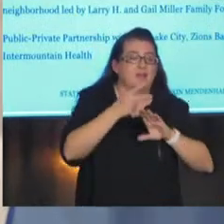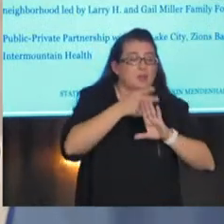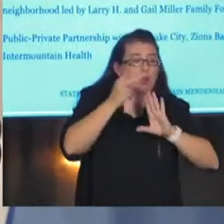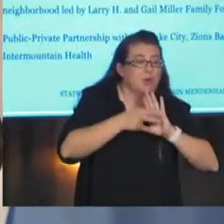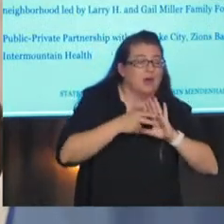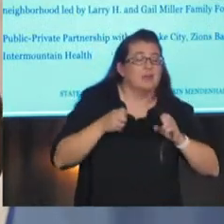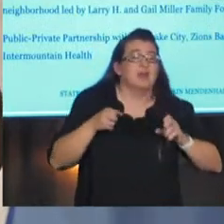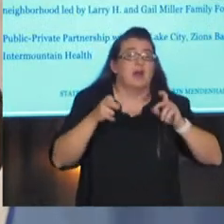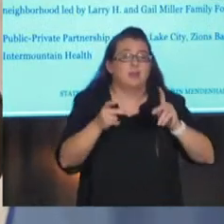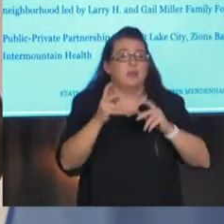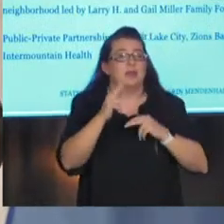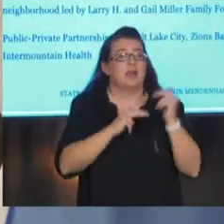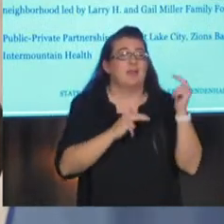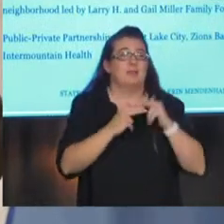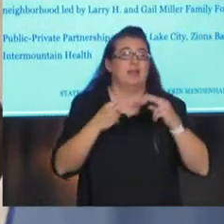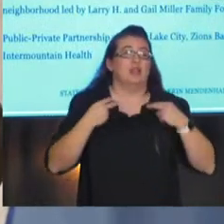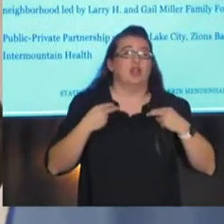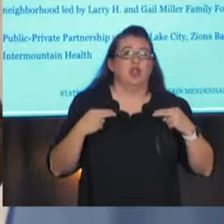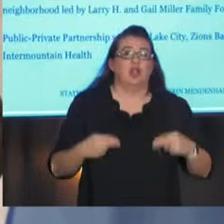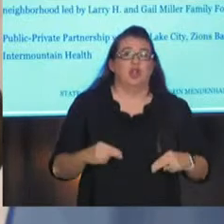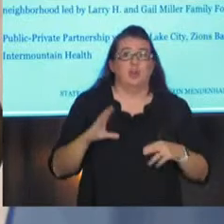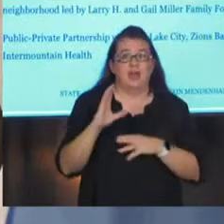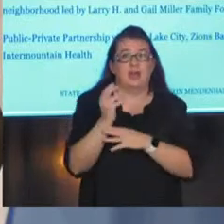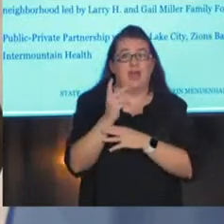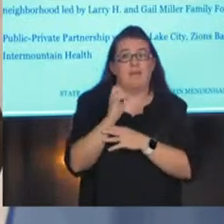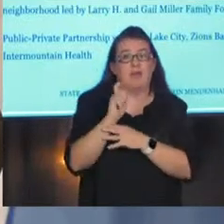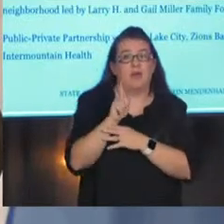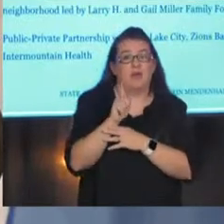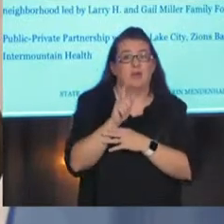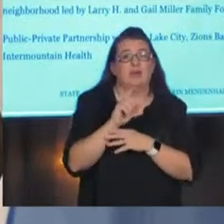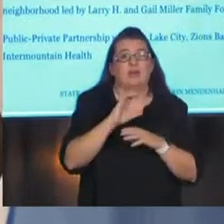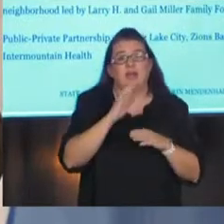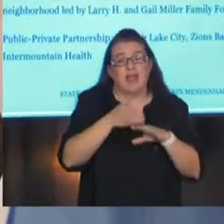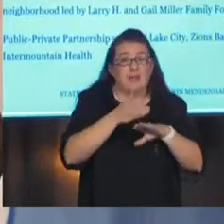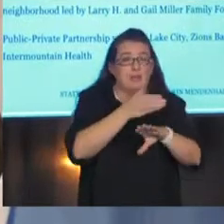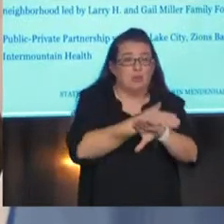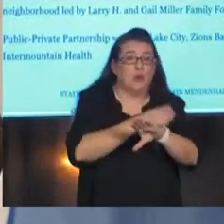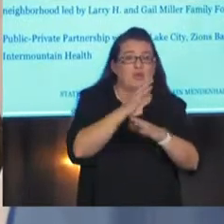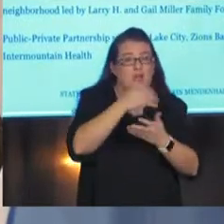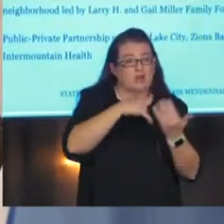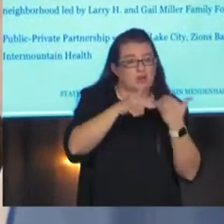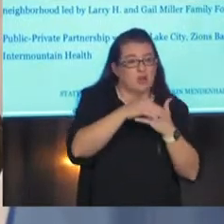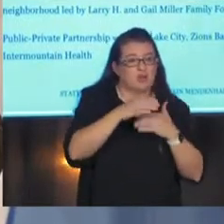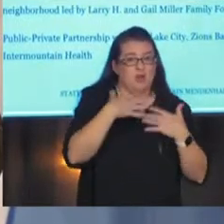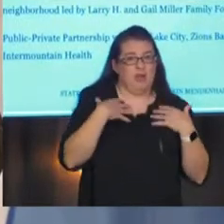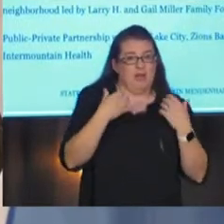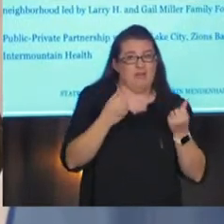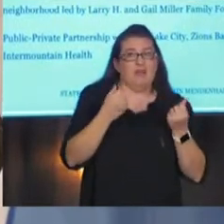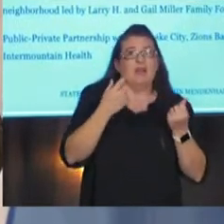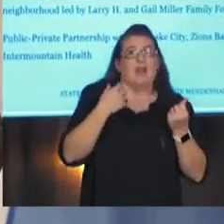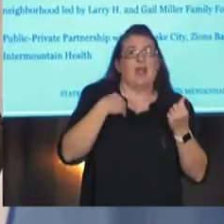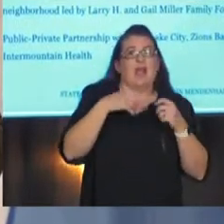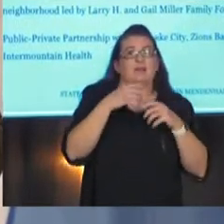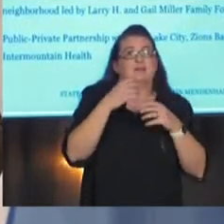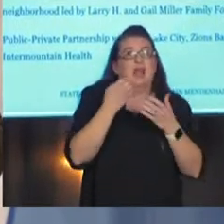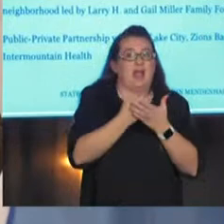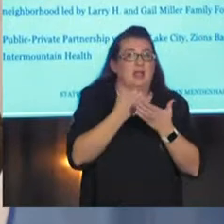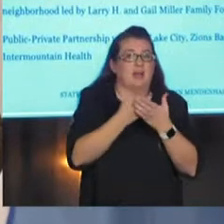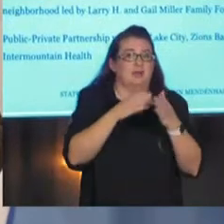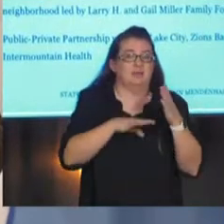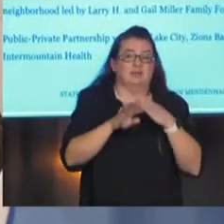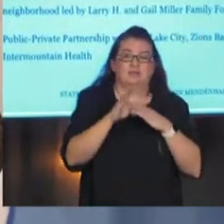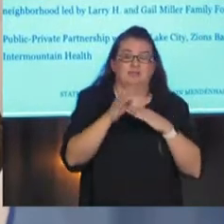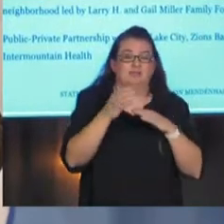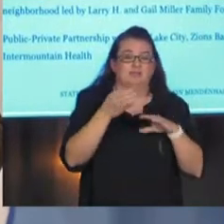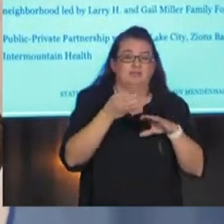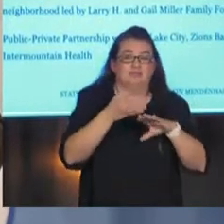opportunities that build human capital, improve social determinants of health and economic mobility, and truly give